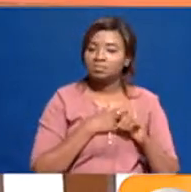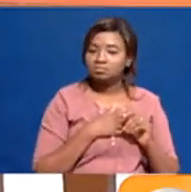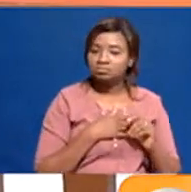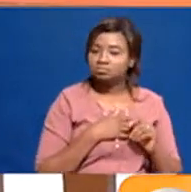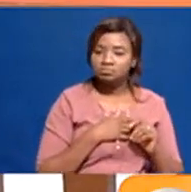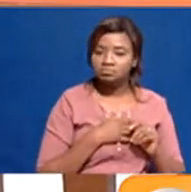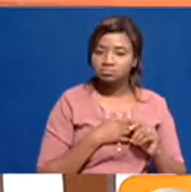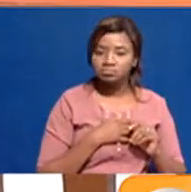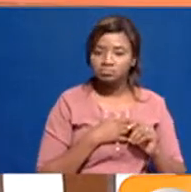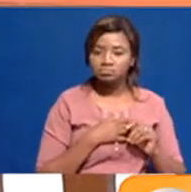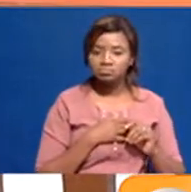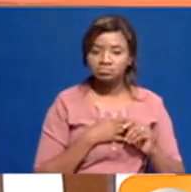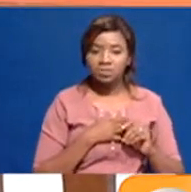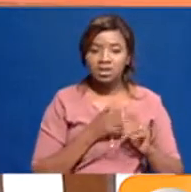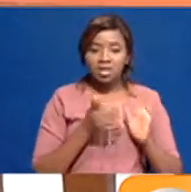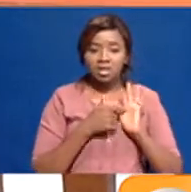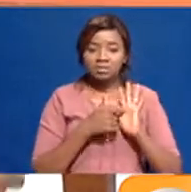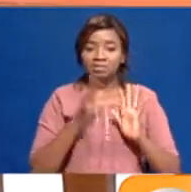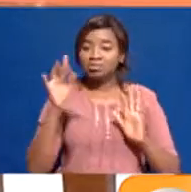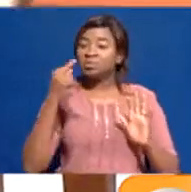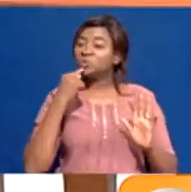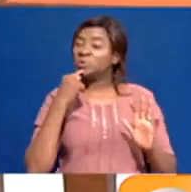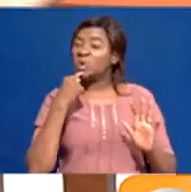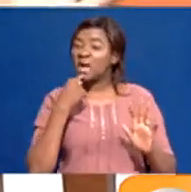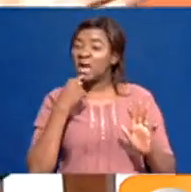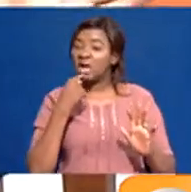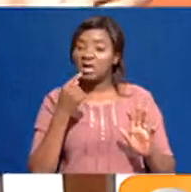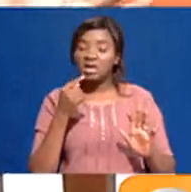republic, you will find that Turkana doesn't even know